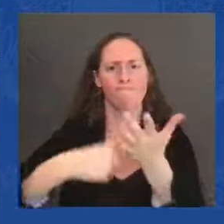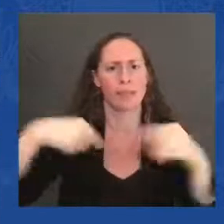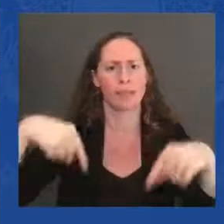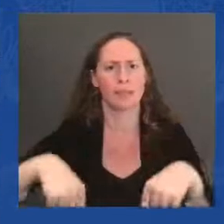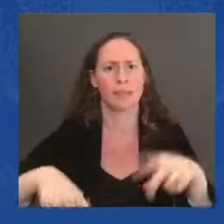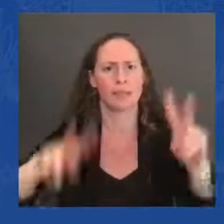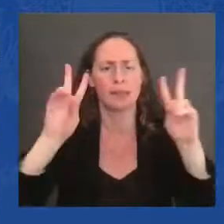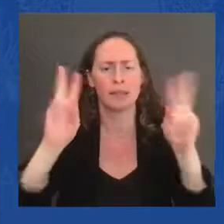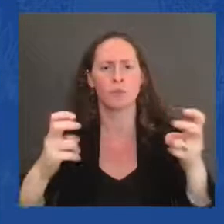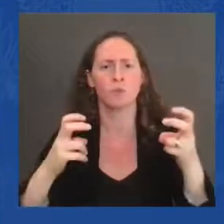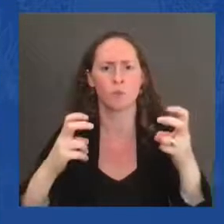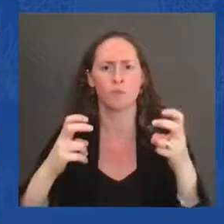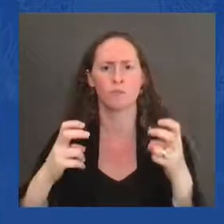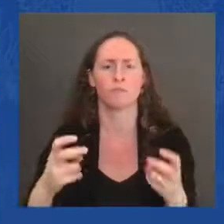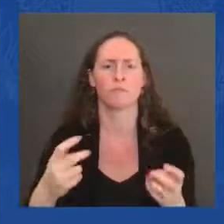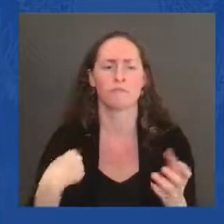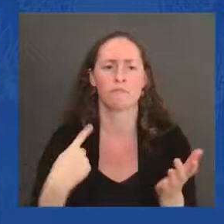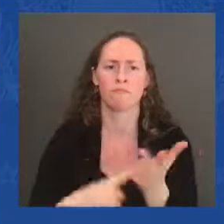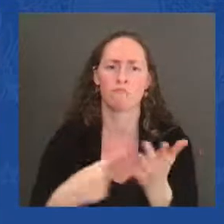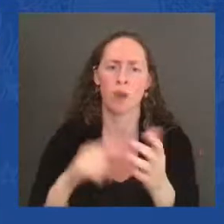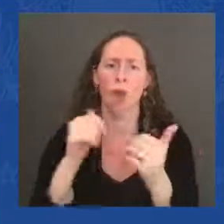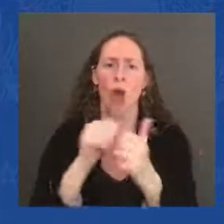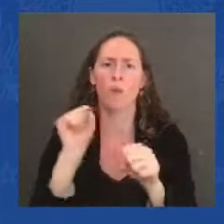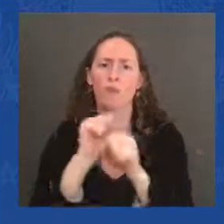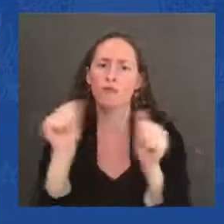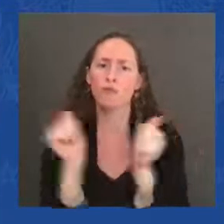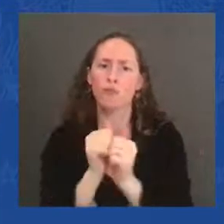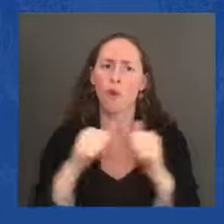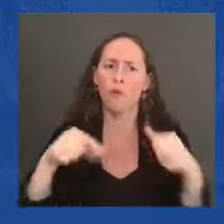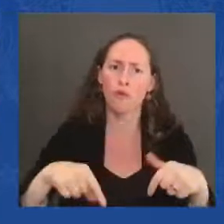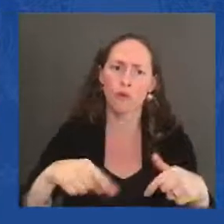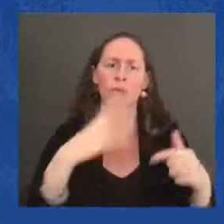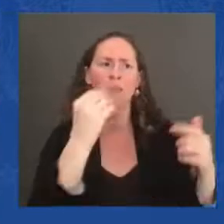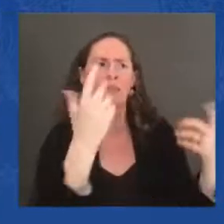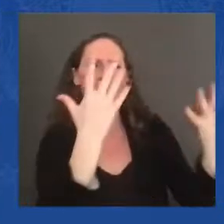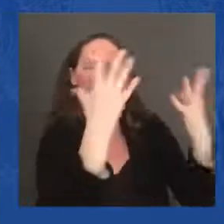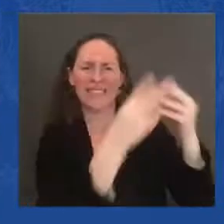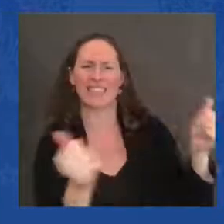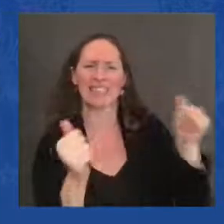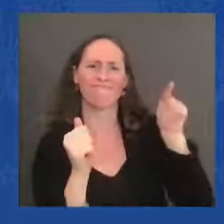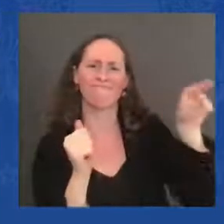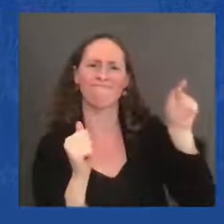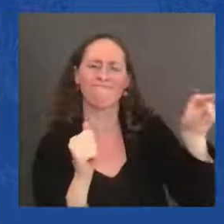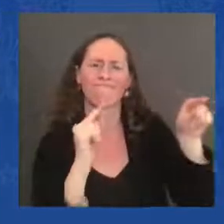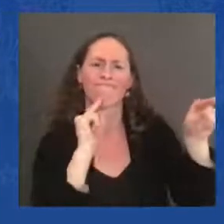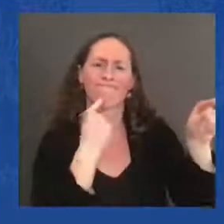be it climate change, landscape resiliency, or the threats to our communities, and look forward to working with you.